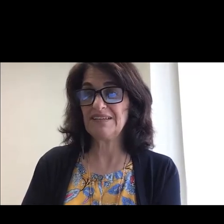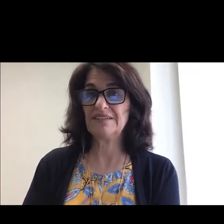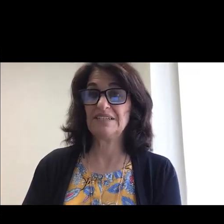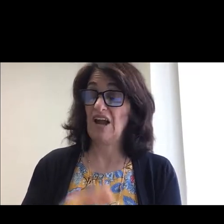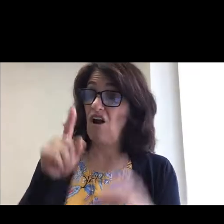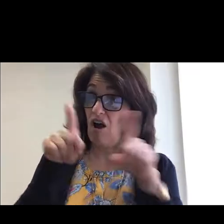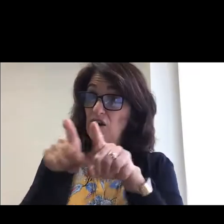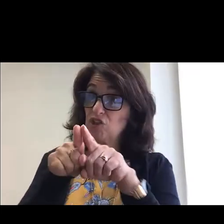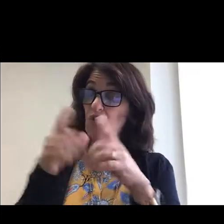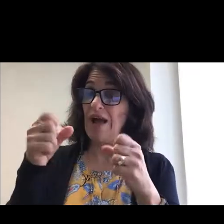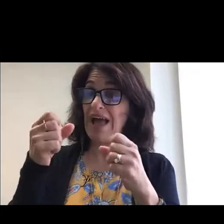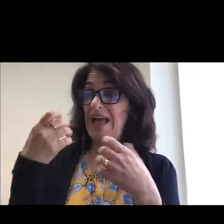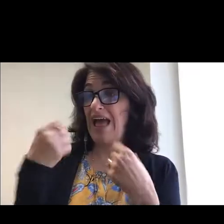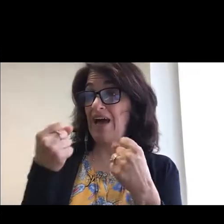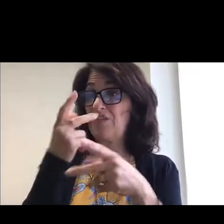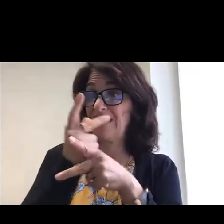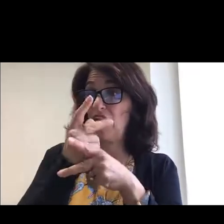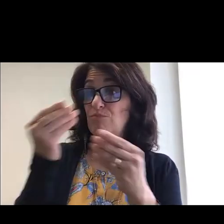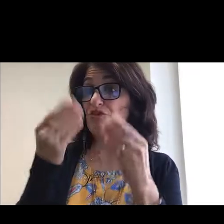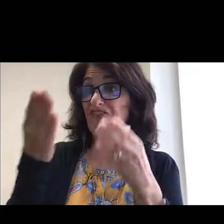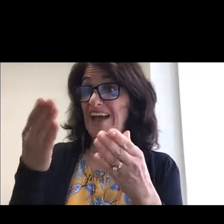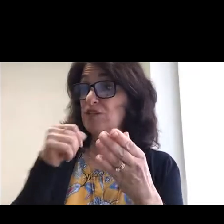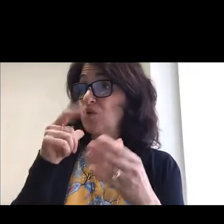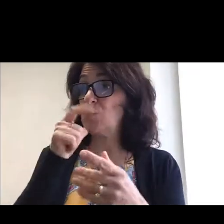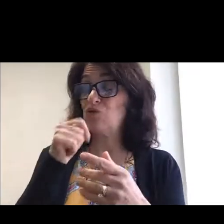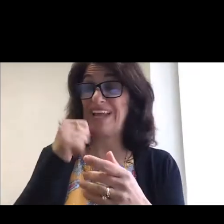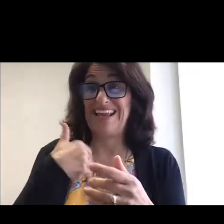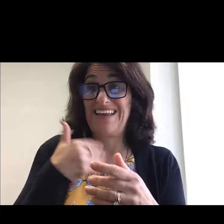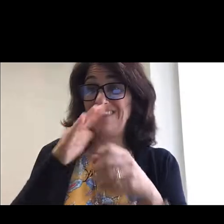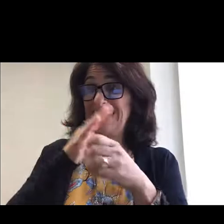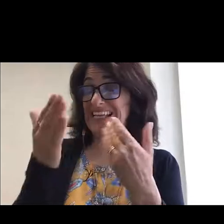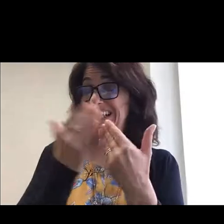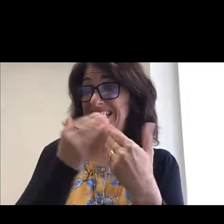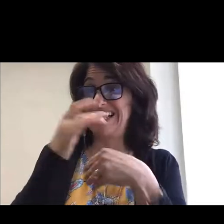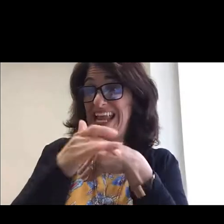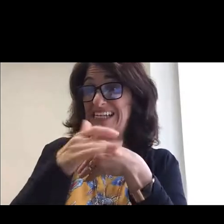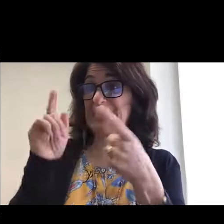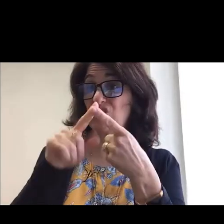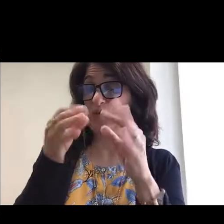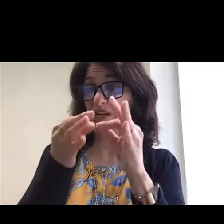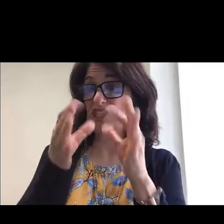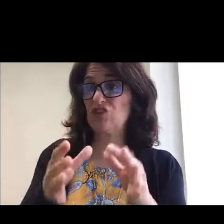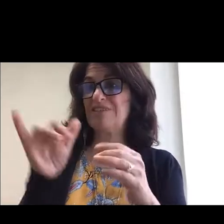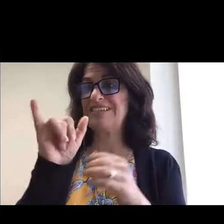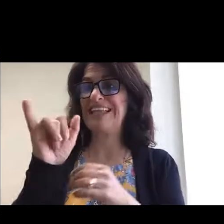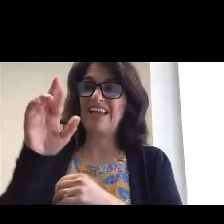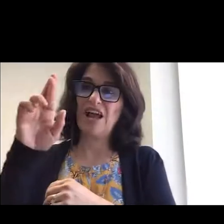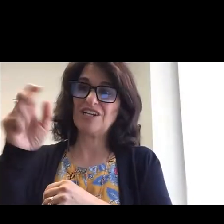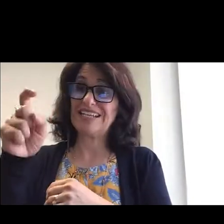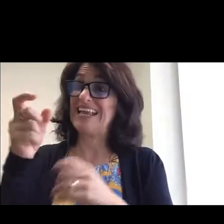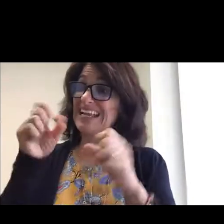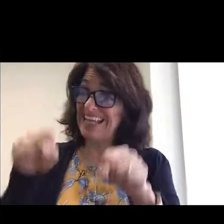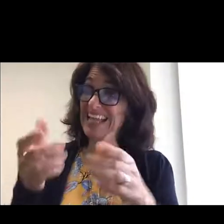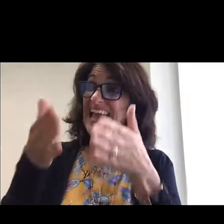Additionally, healthcare providers that do not have easy access to interpreters, such as some of the pharmacies, can also ask to participate